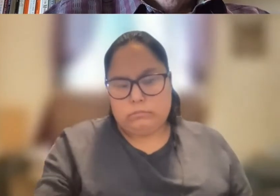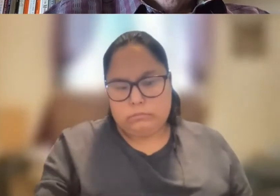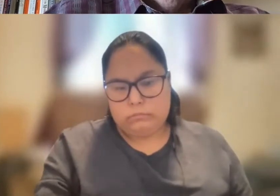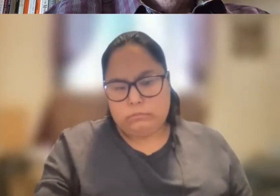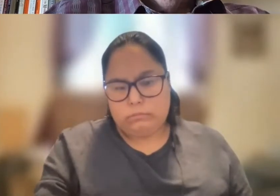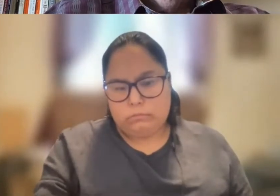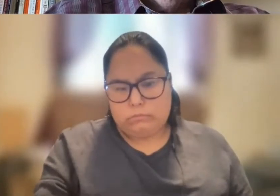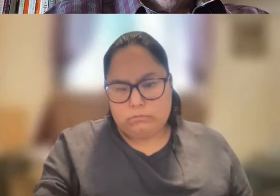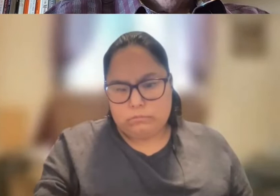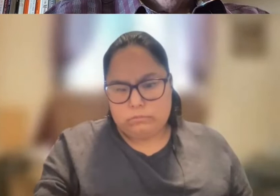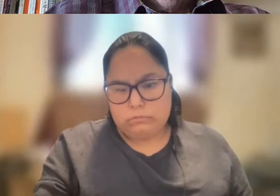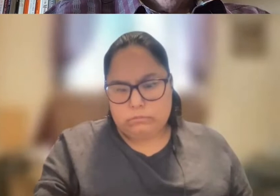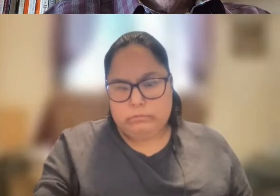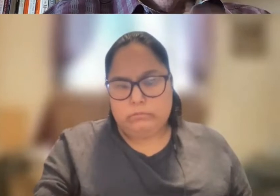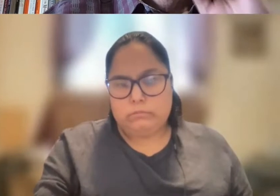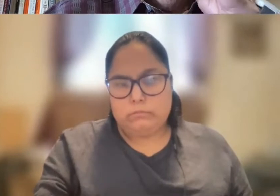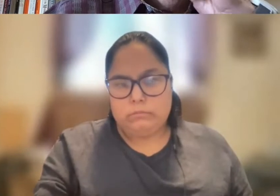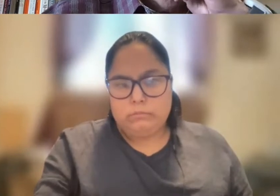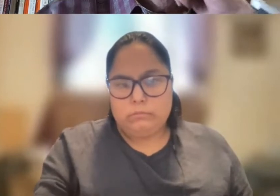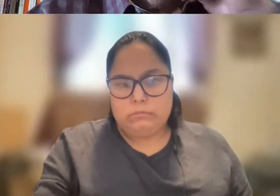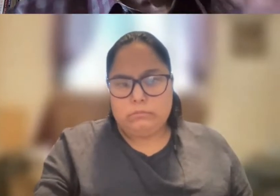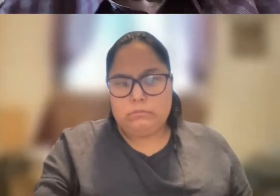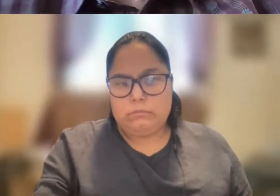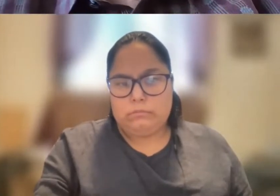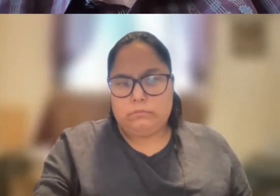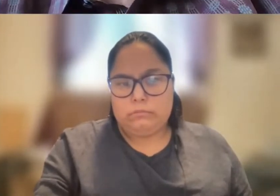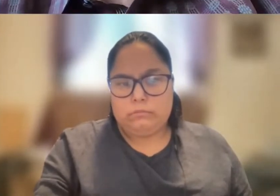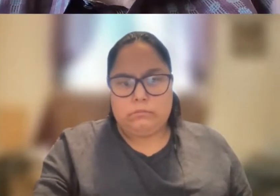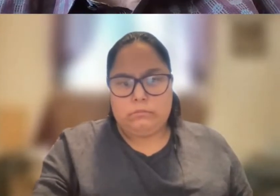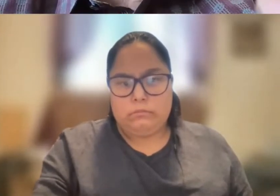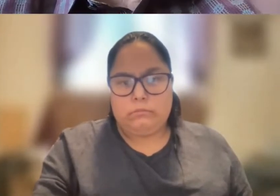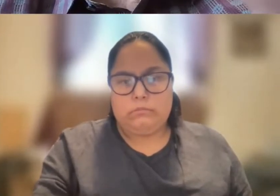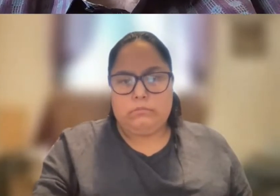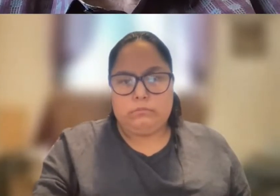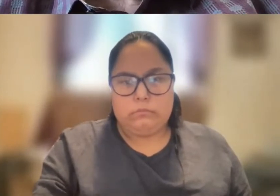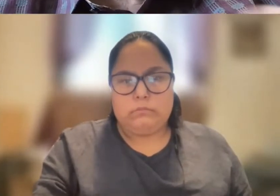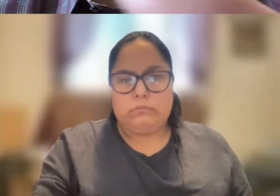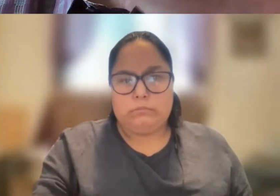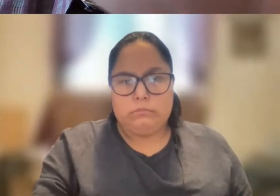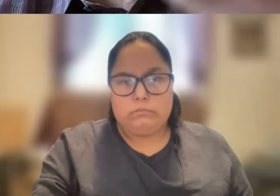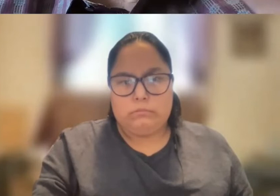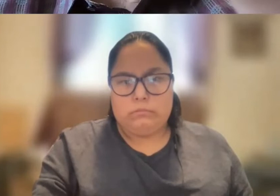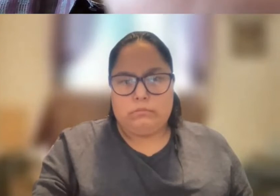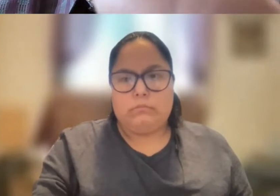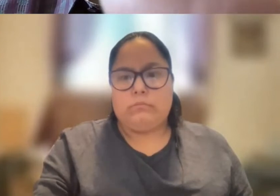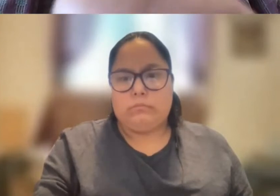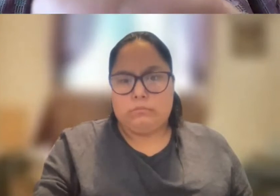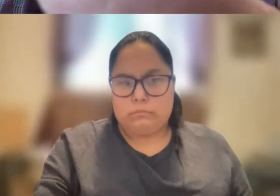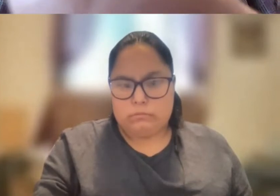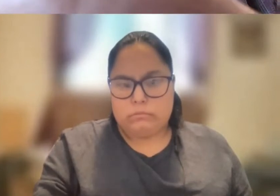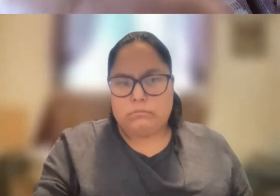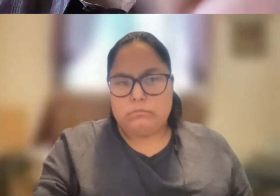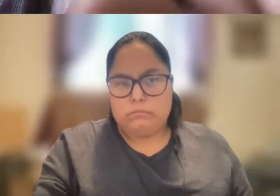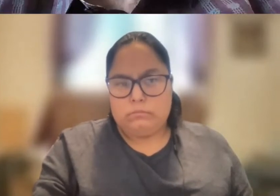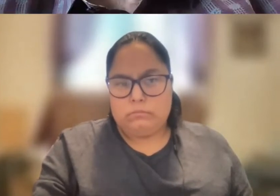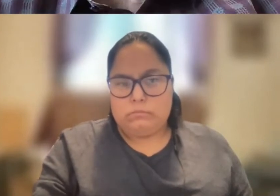The other issue we're facing with our trans population is our electronic health records only have male and female. There's